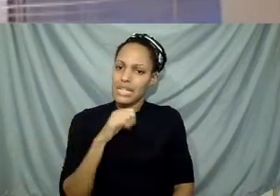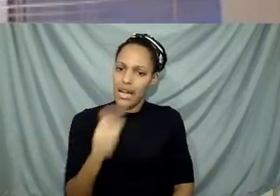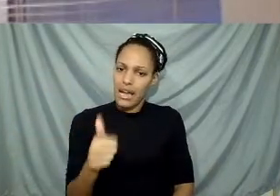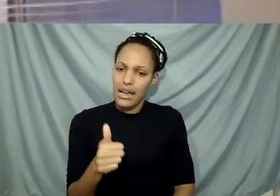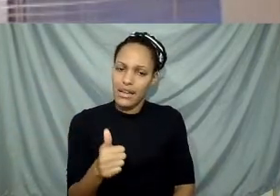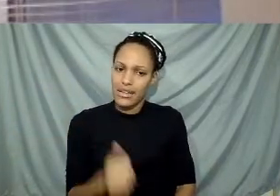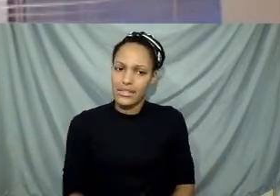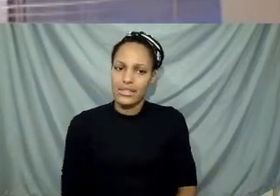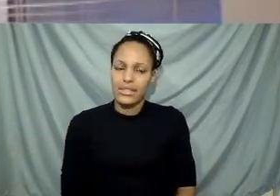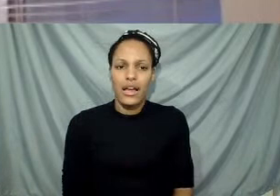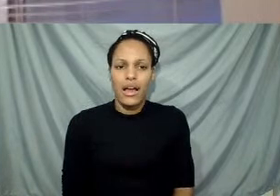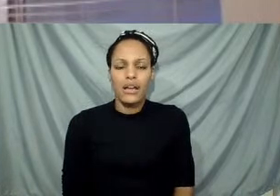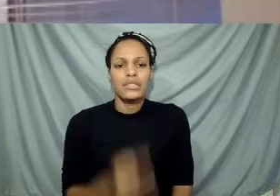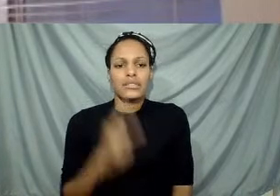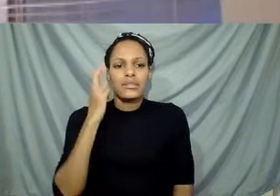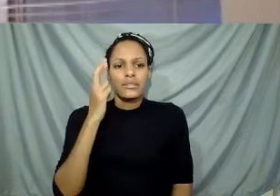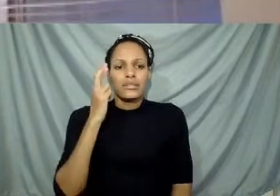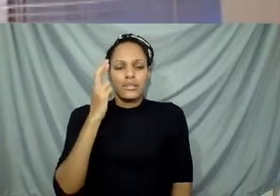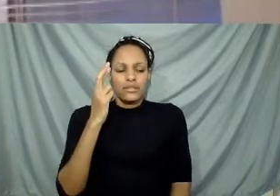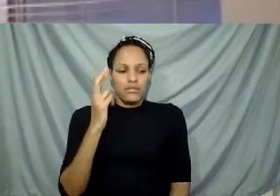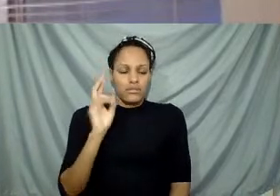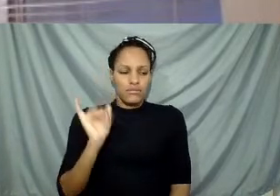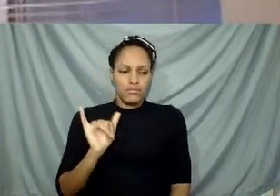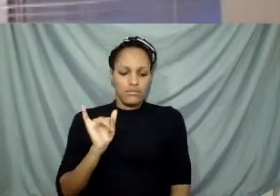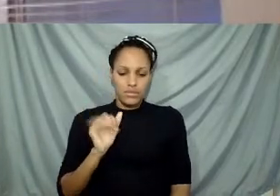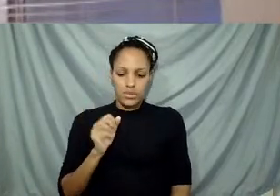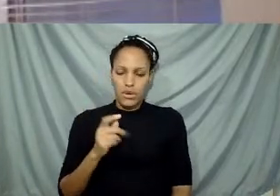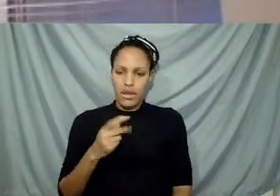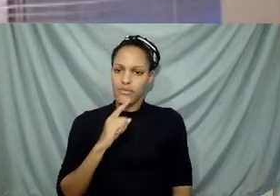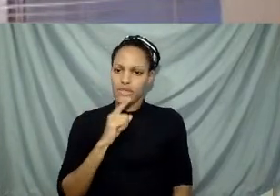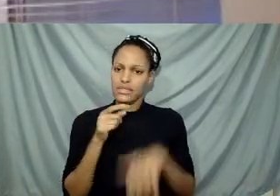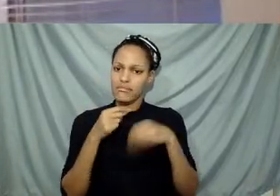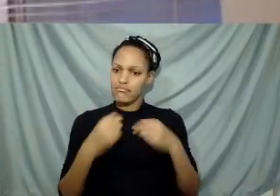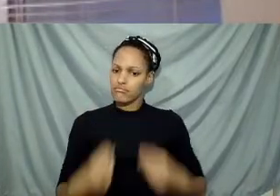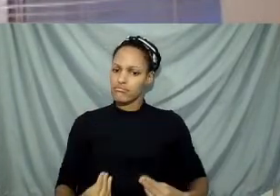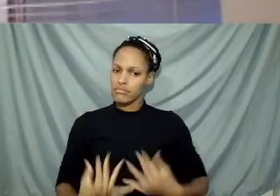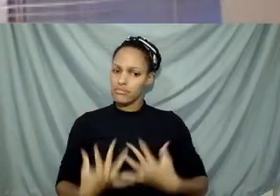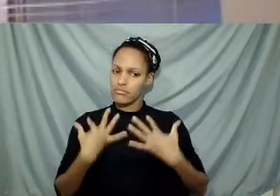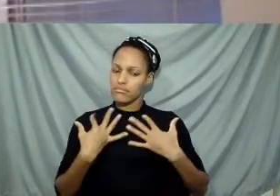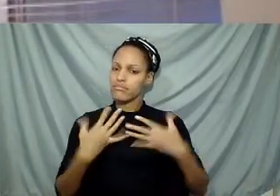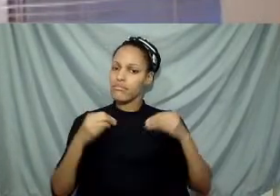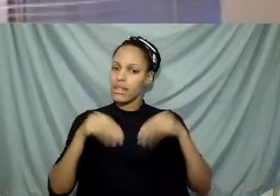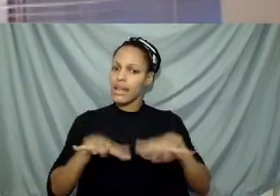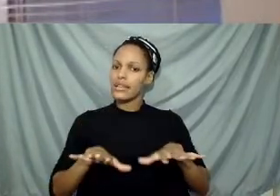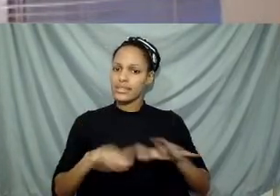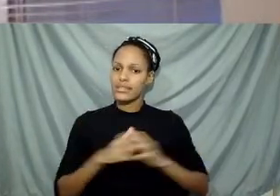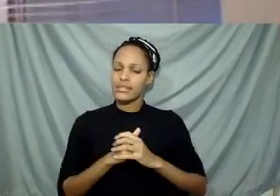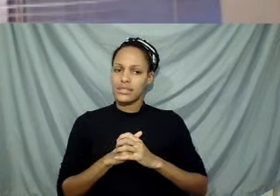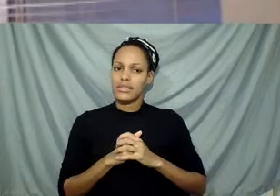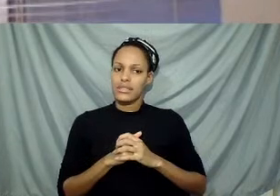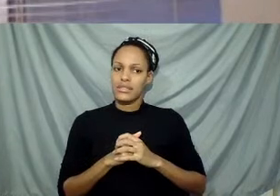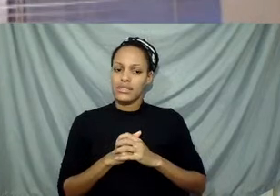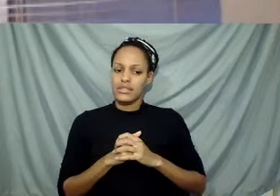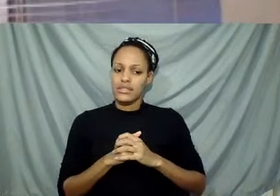really, really blessed to be reared in a community where women were